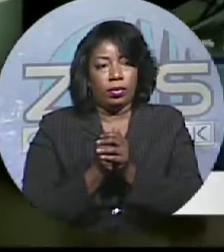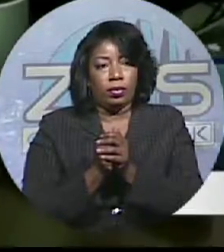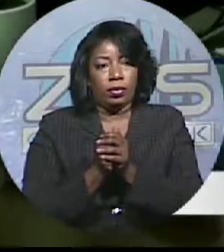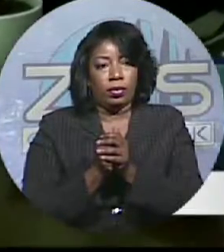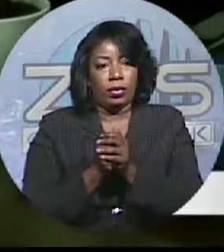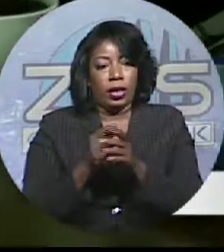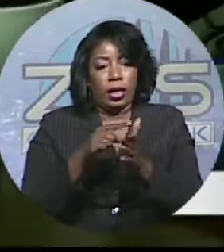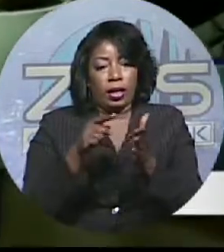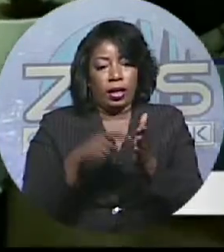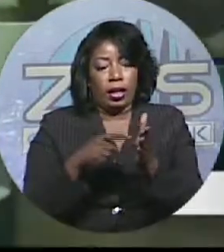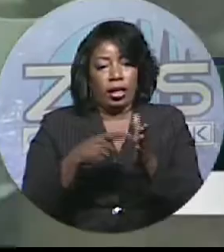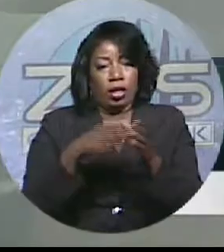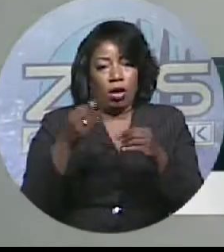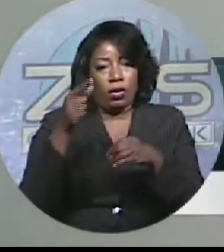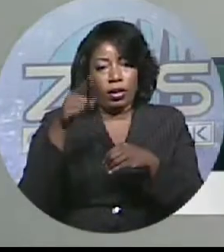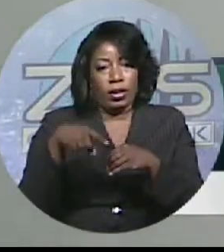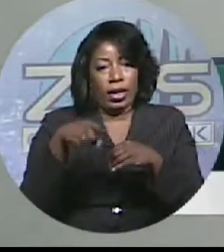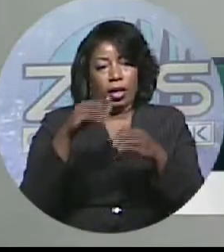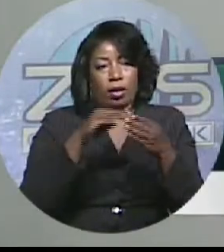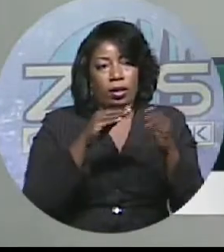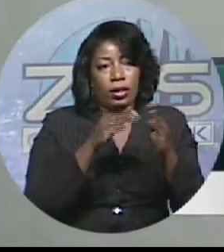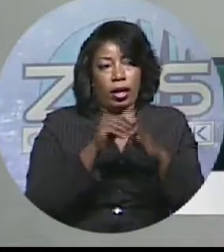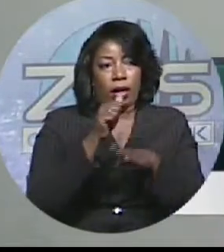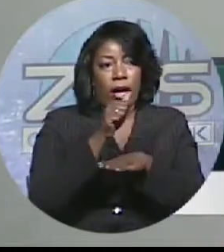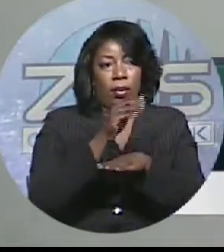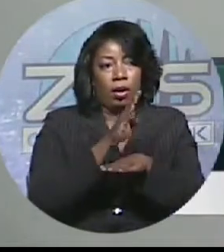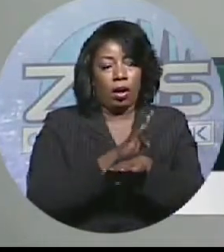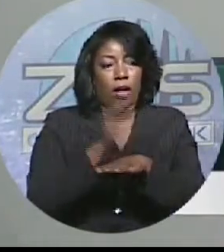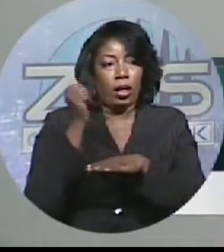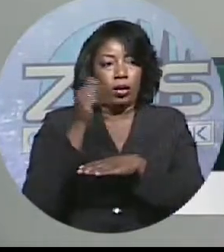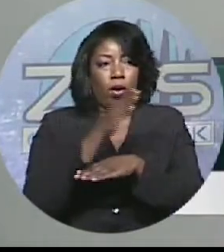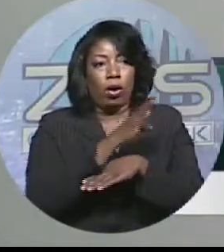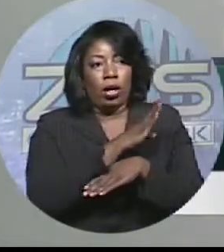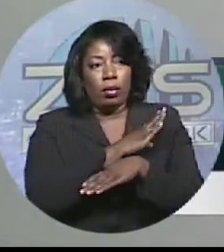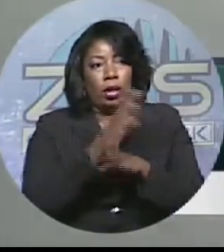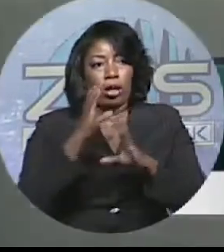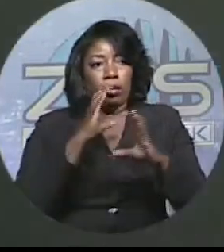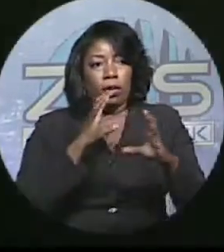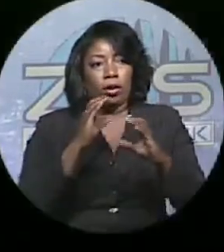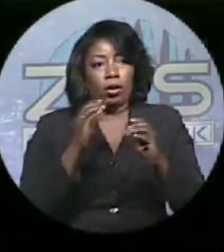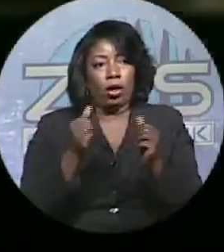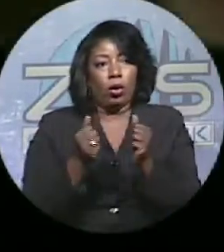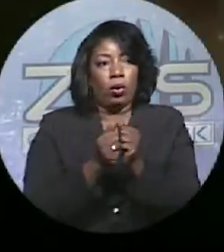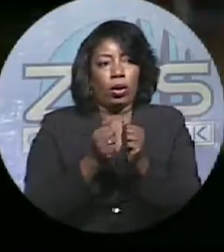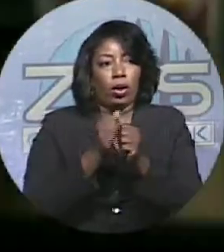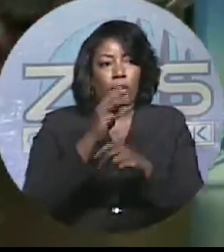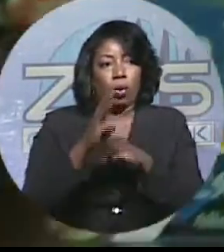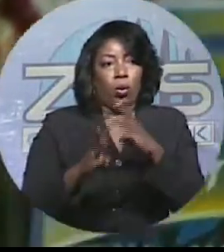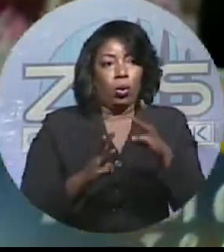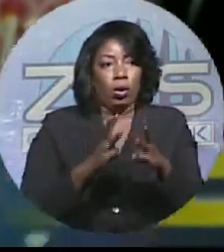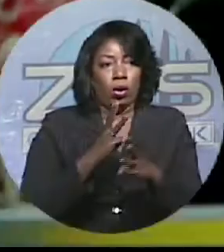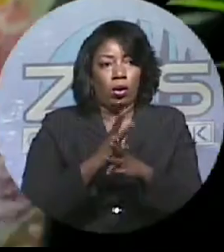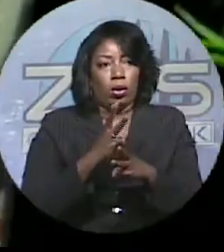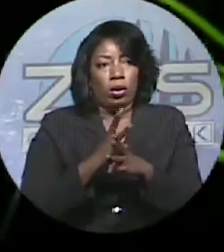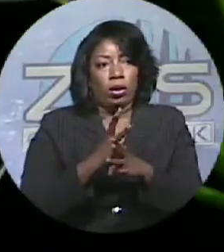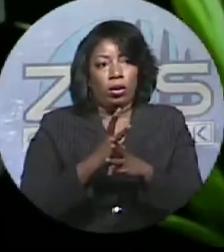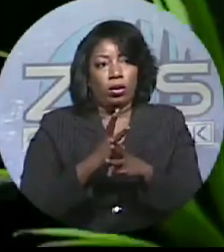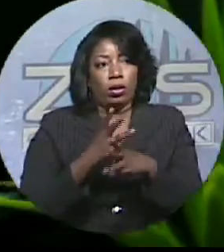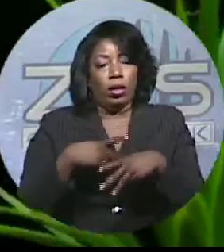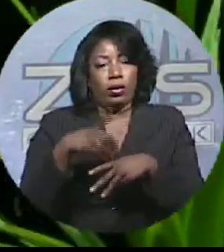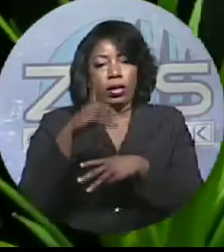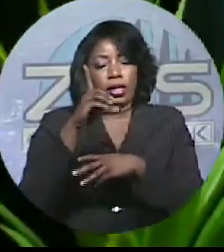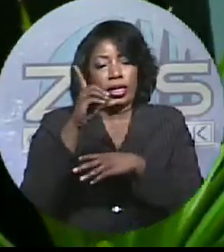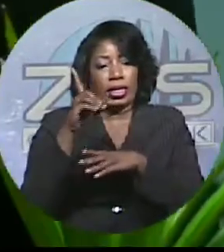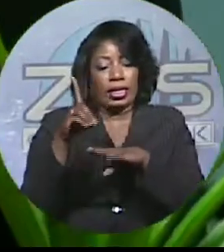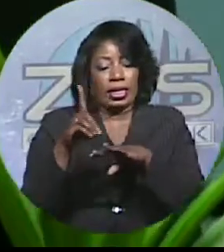From this office in downtown Abaco, Alita Bain communicates with the world. She runs Diamond Travel Agency